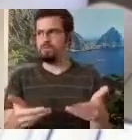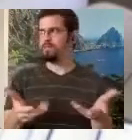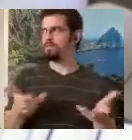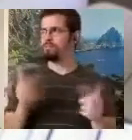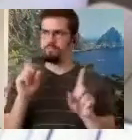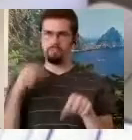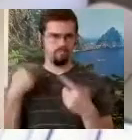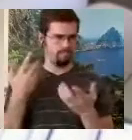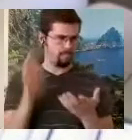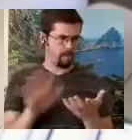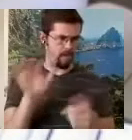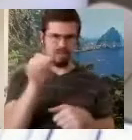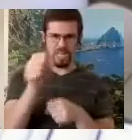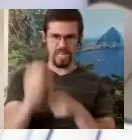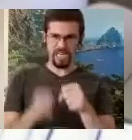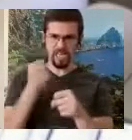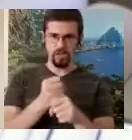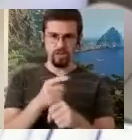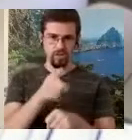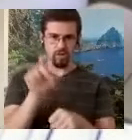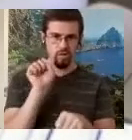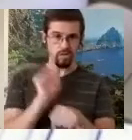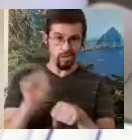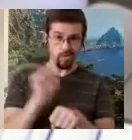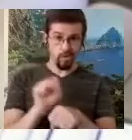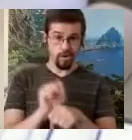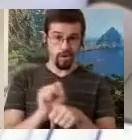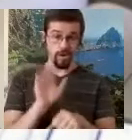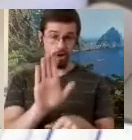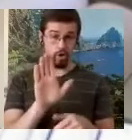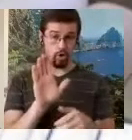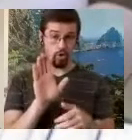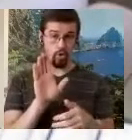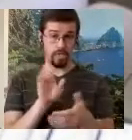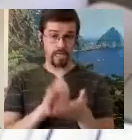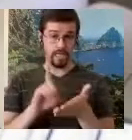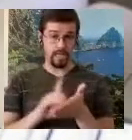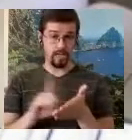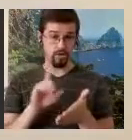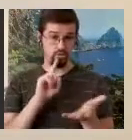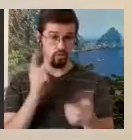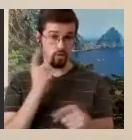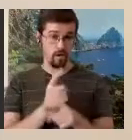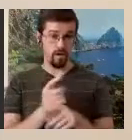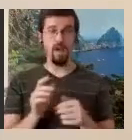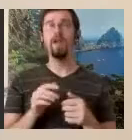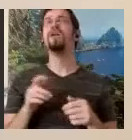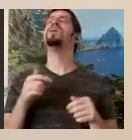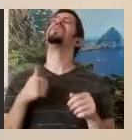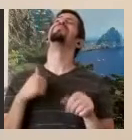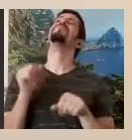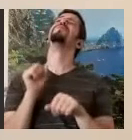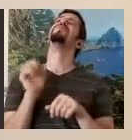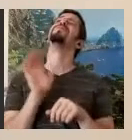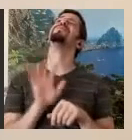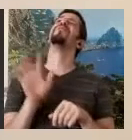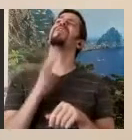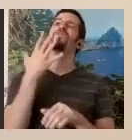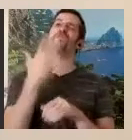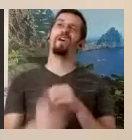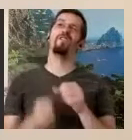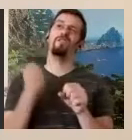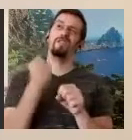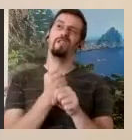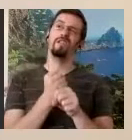a decade, isn't that right, that you've been working on your dissertation? Isn't that true? I've been working on my dissertation for about 5 years,